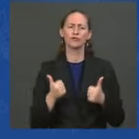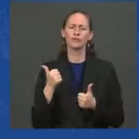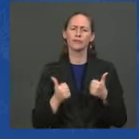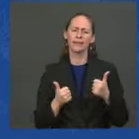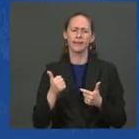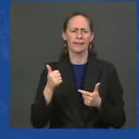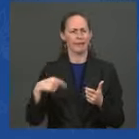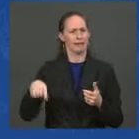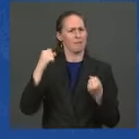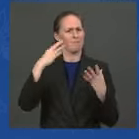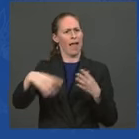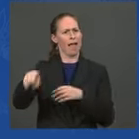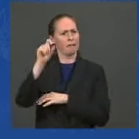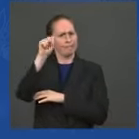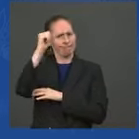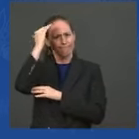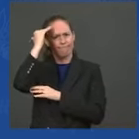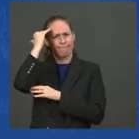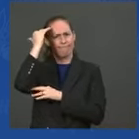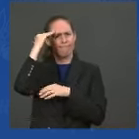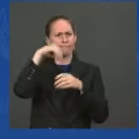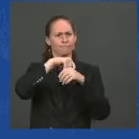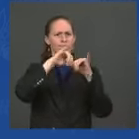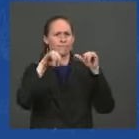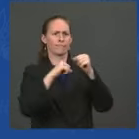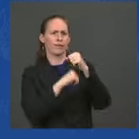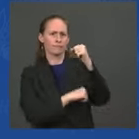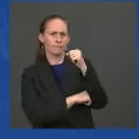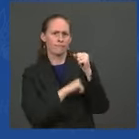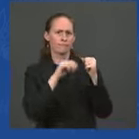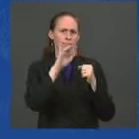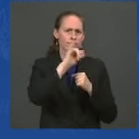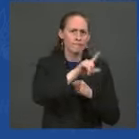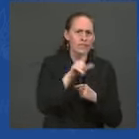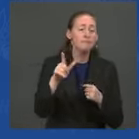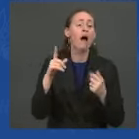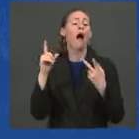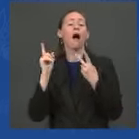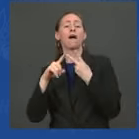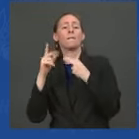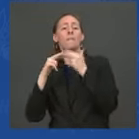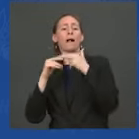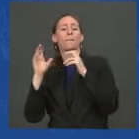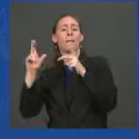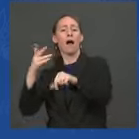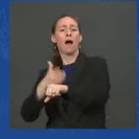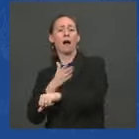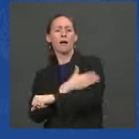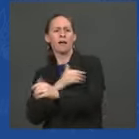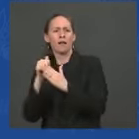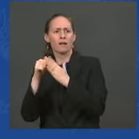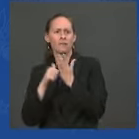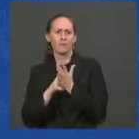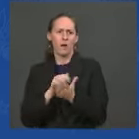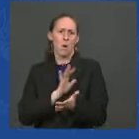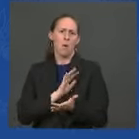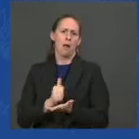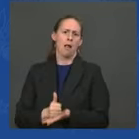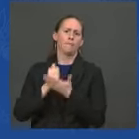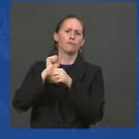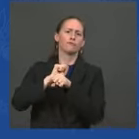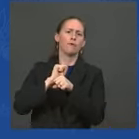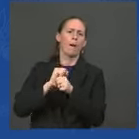about rebuilding the arteries of our economy, putting people to work in good-paying jobs. The estimates from Wall Street would create up to 16 million new jobs over